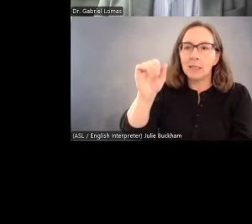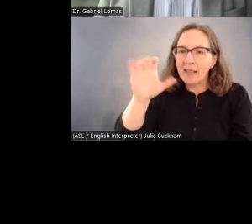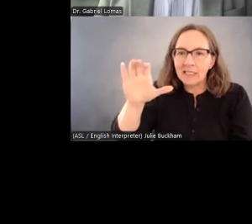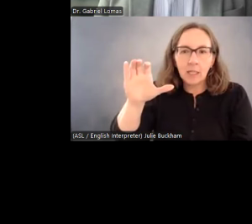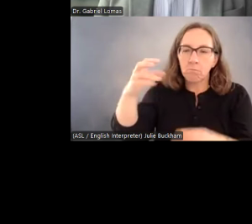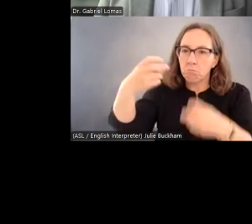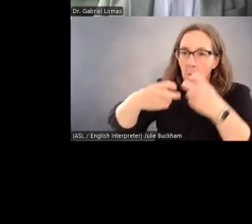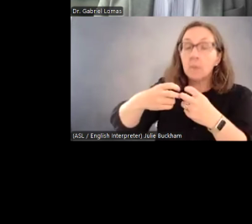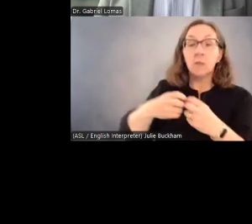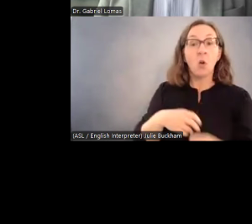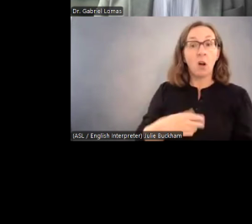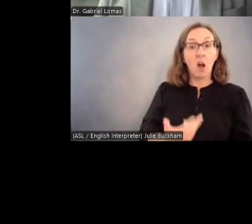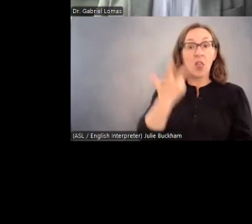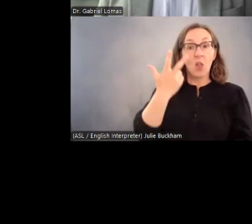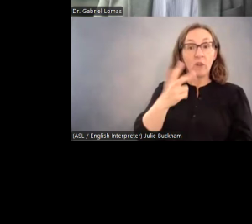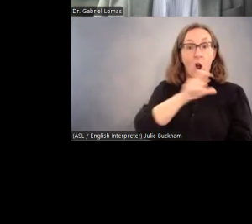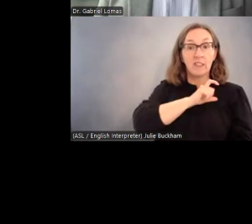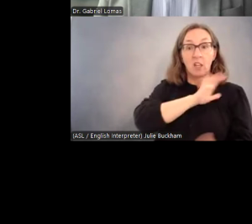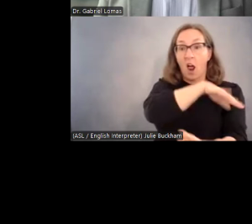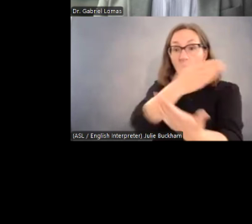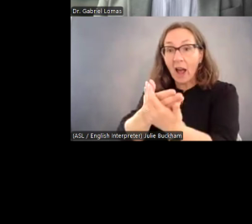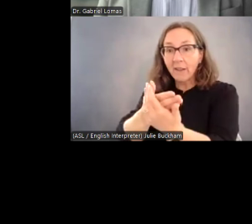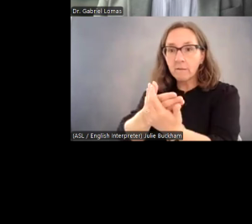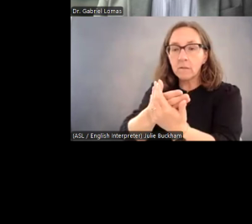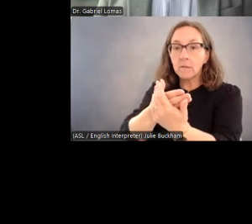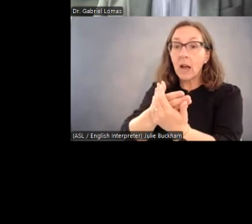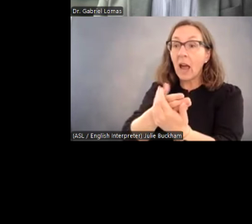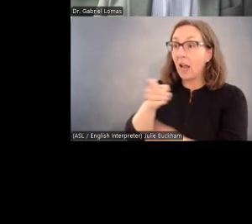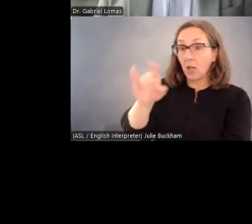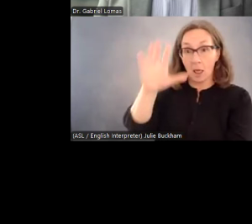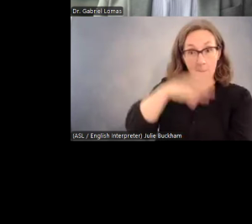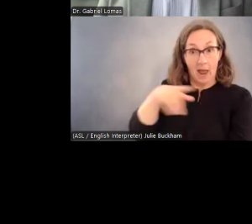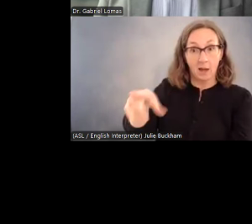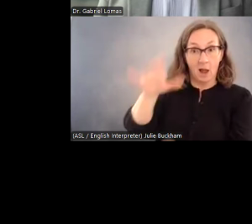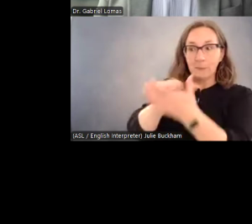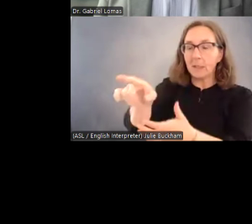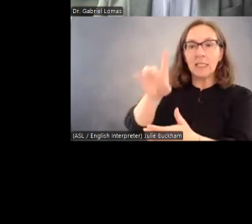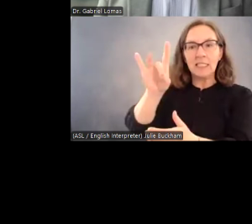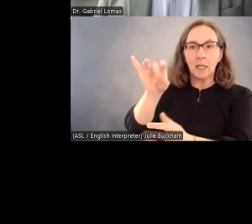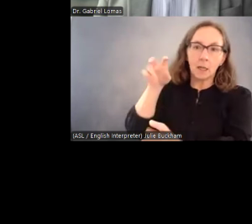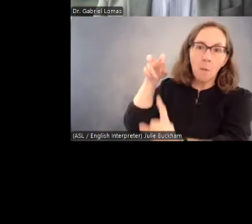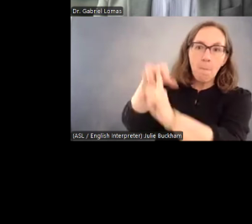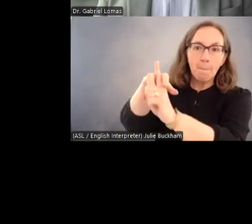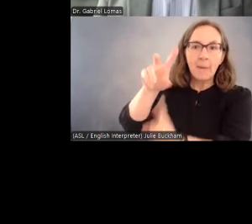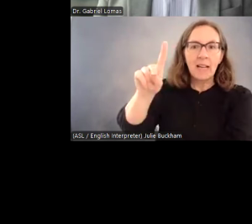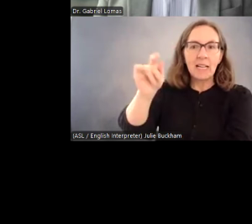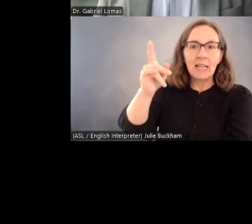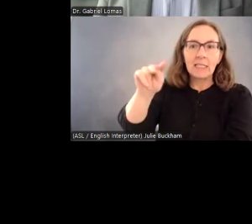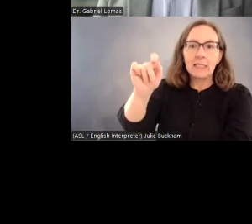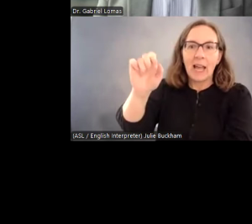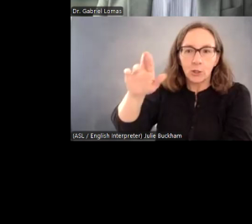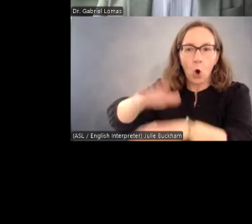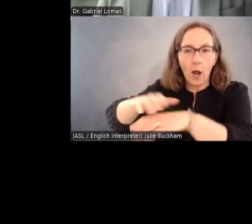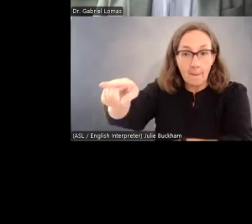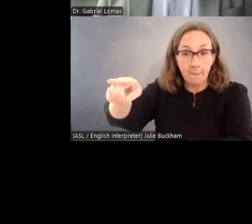arrive at the scene and tase John in front of his wife and children. Now, one of the officers wrote in a notes